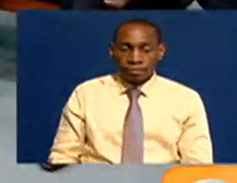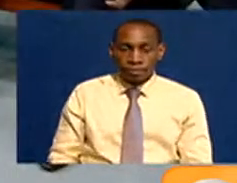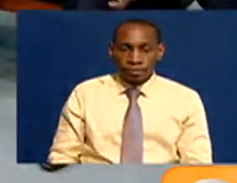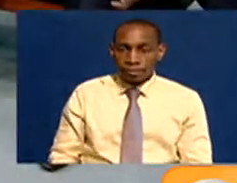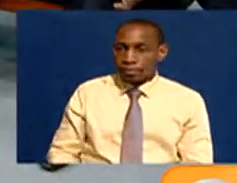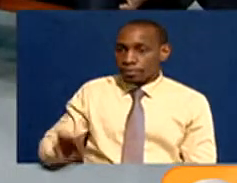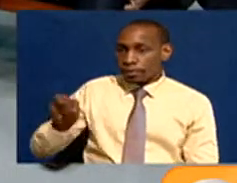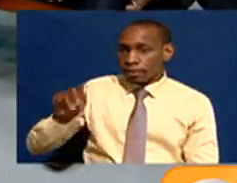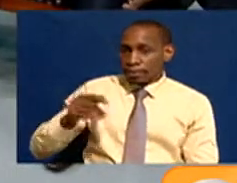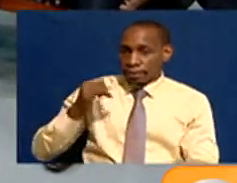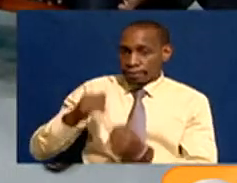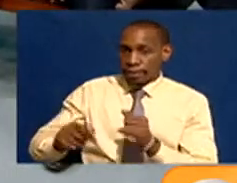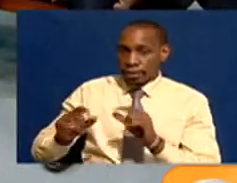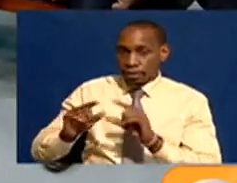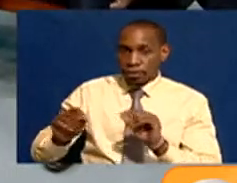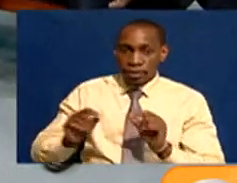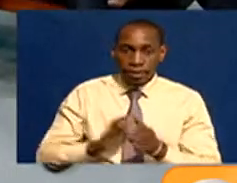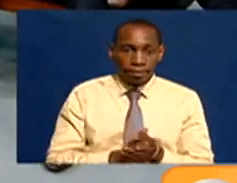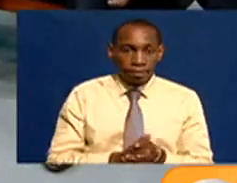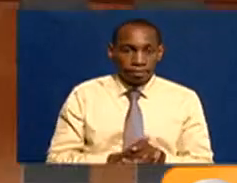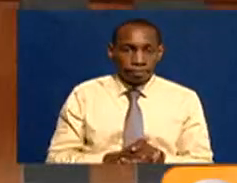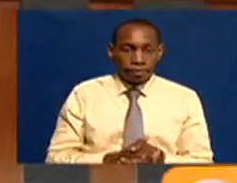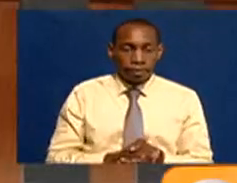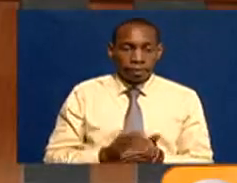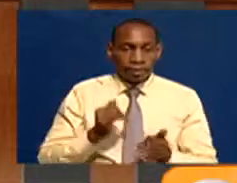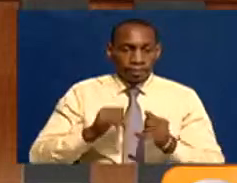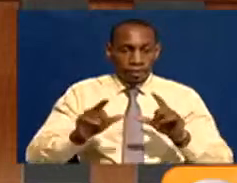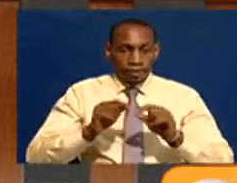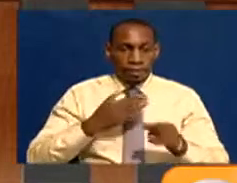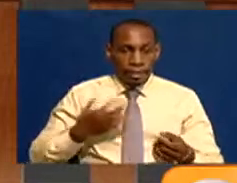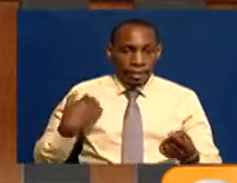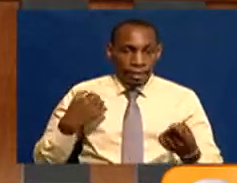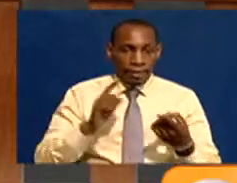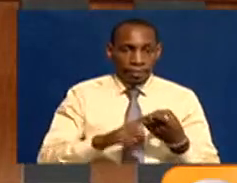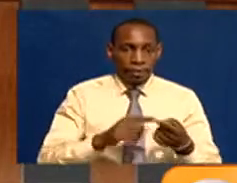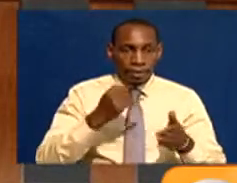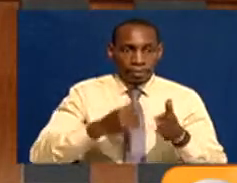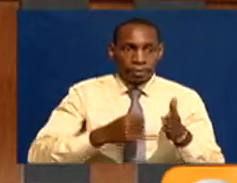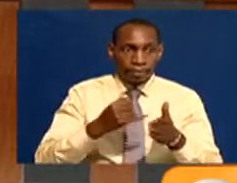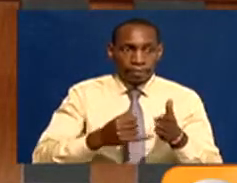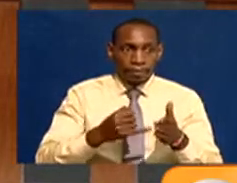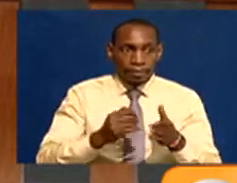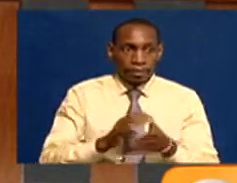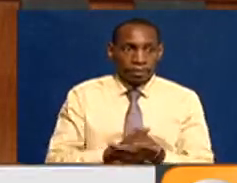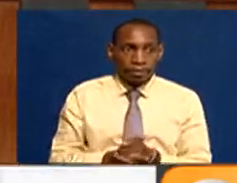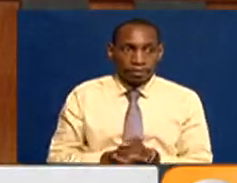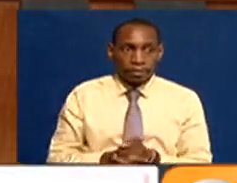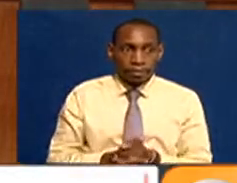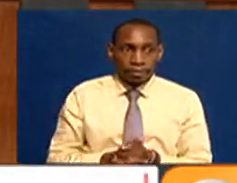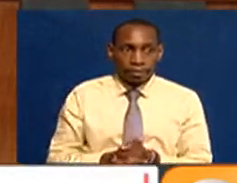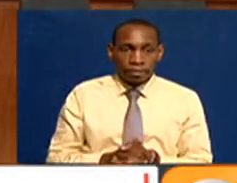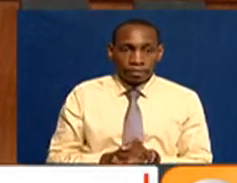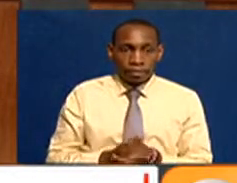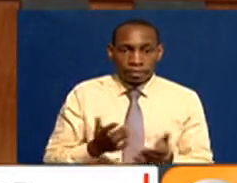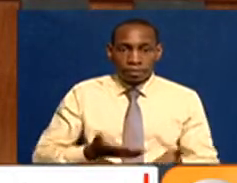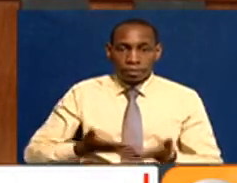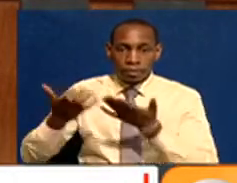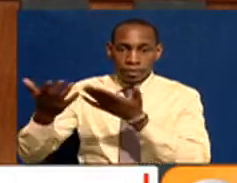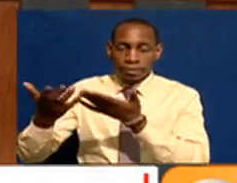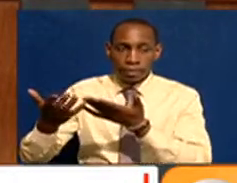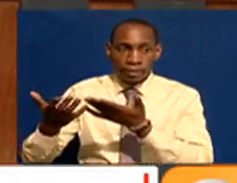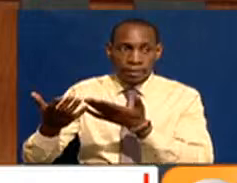Kuria, closing thoughts. My closing thoughts are this one. We manufacture or we perish. We export or we